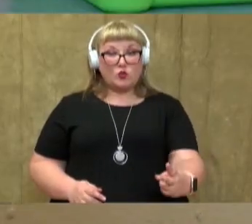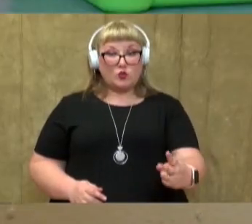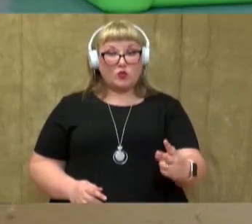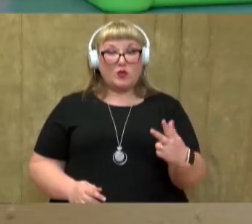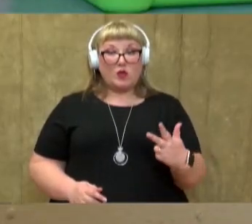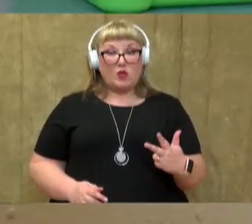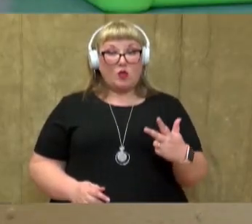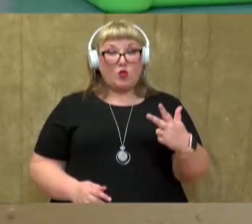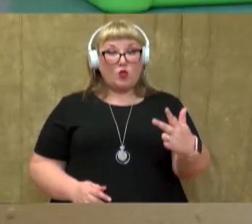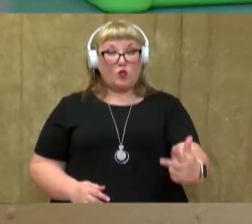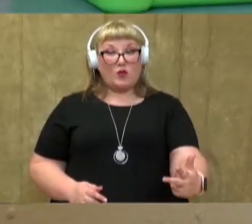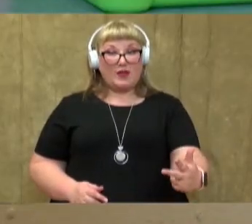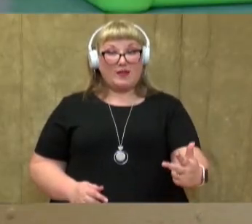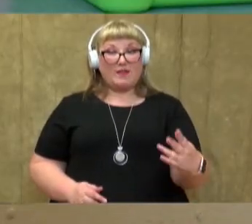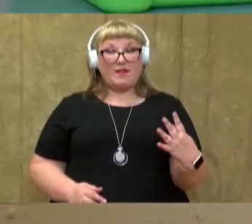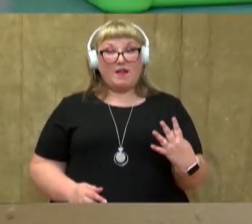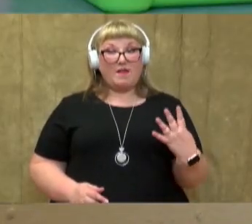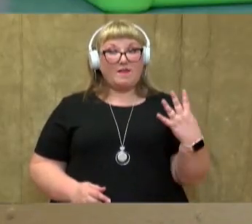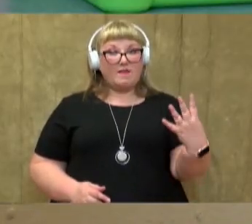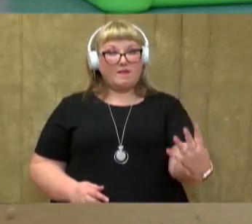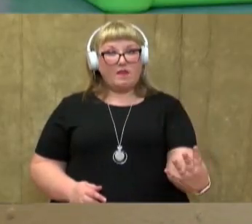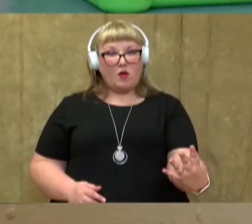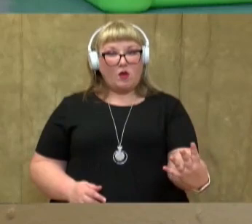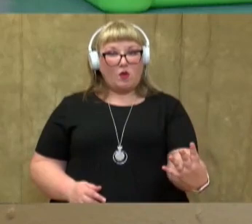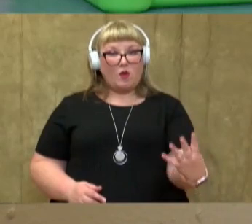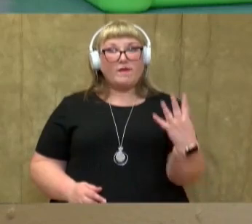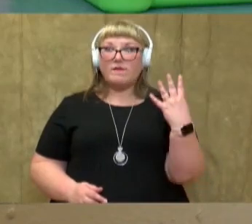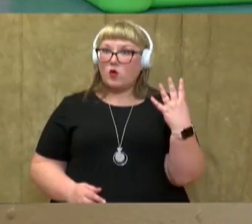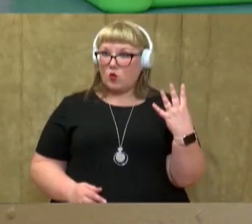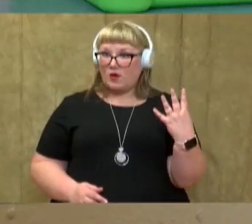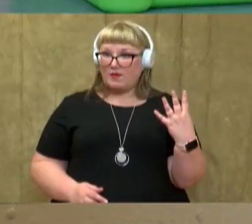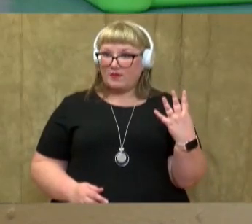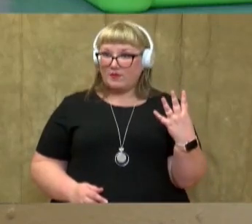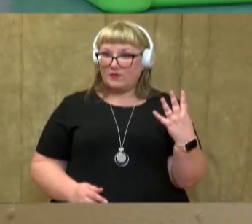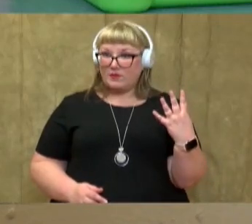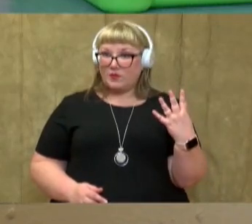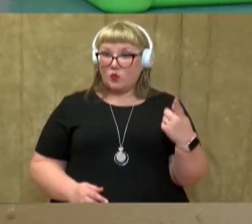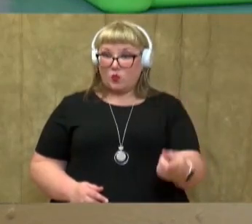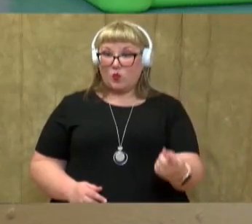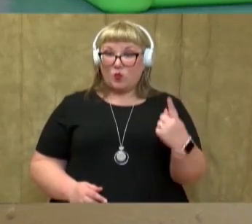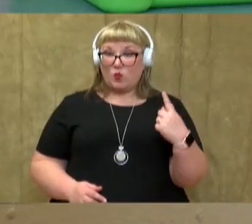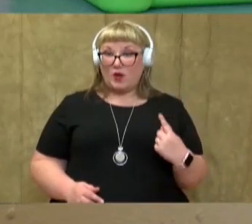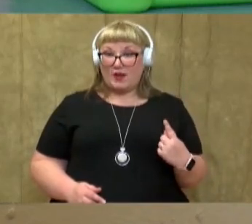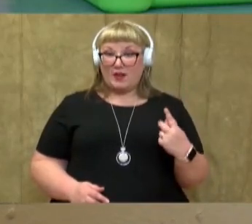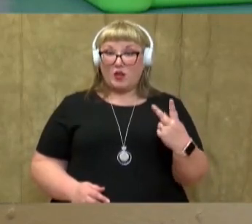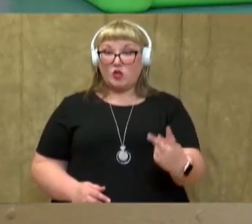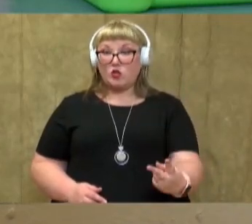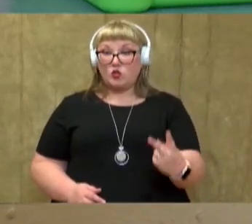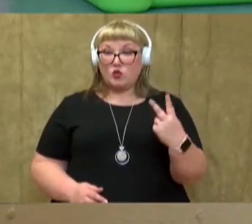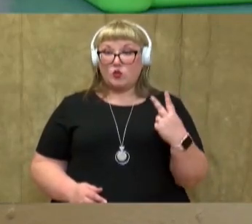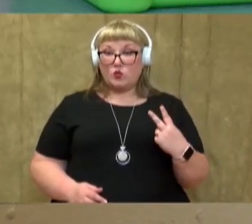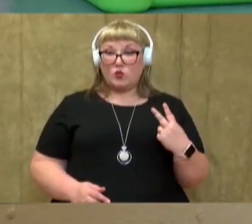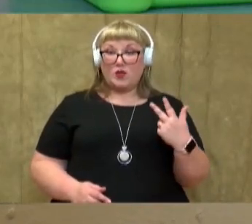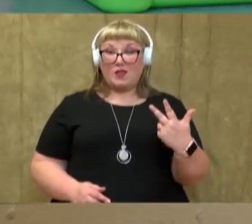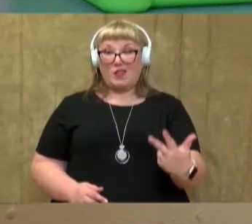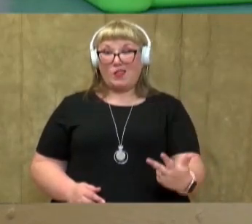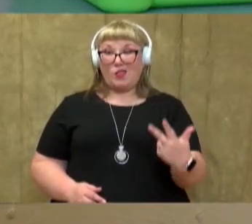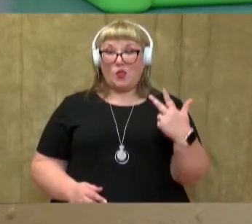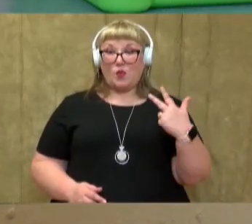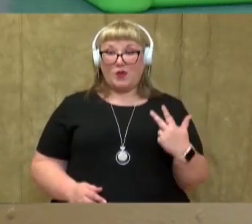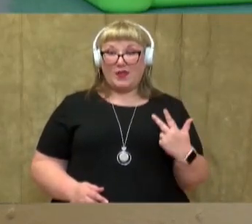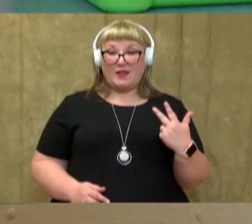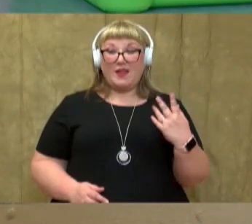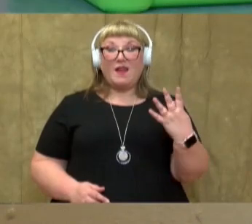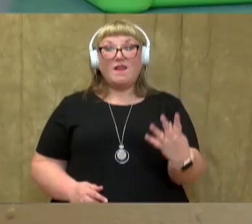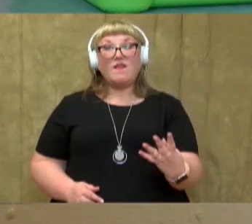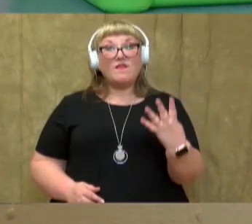two, three, four. One, two,